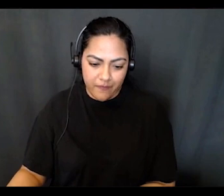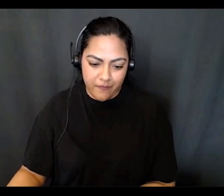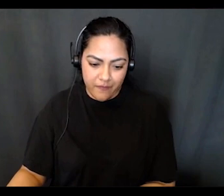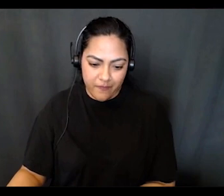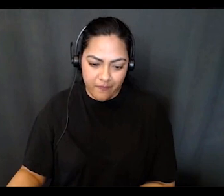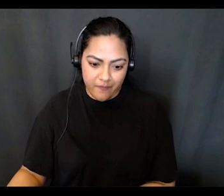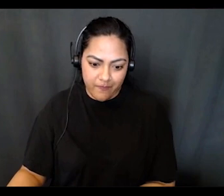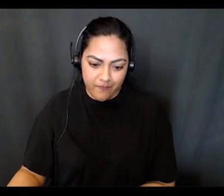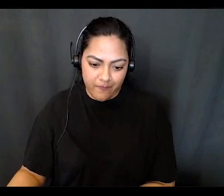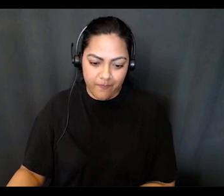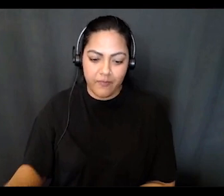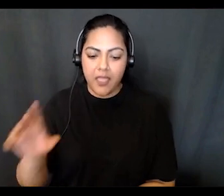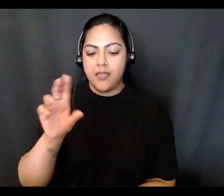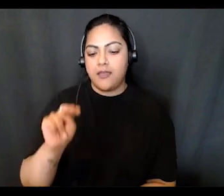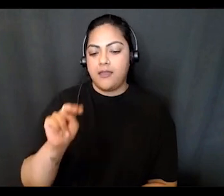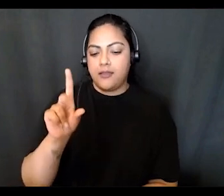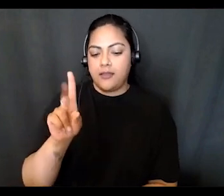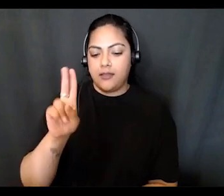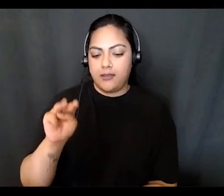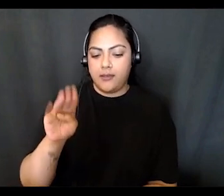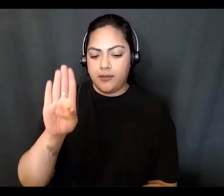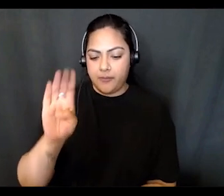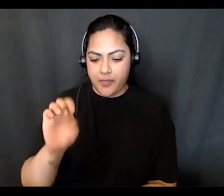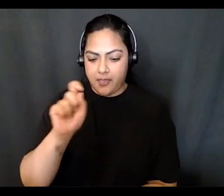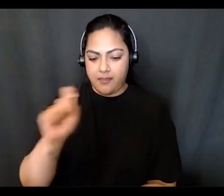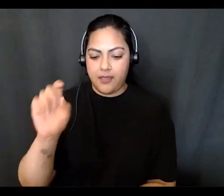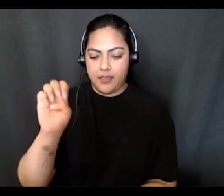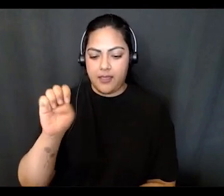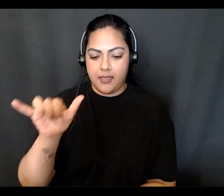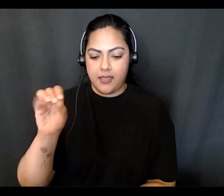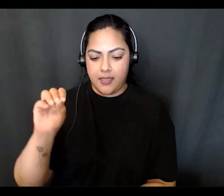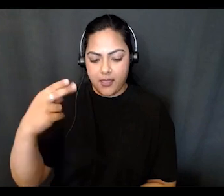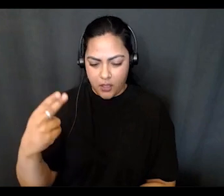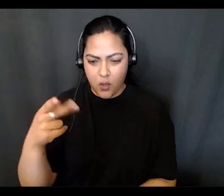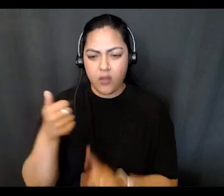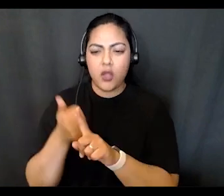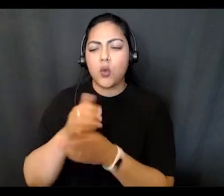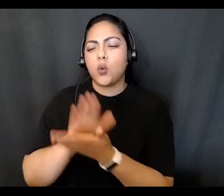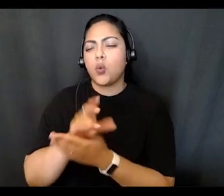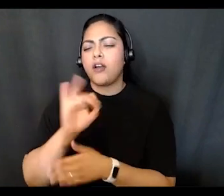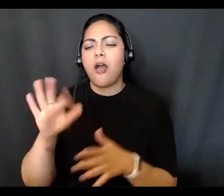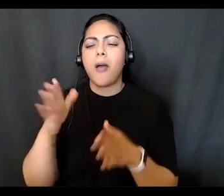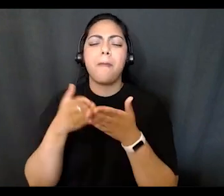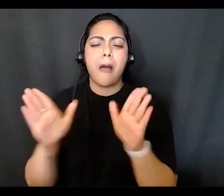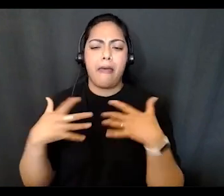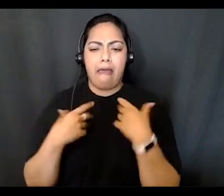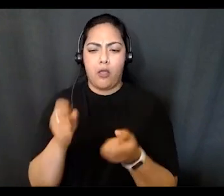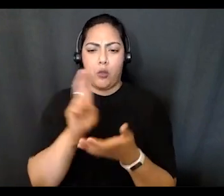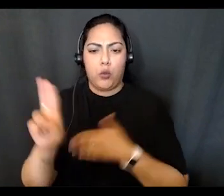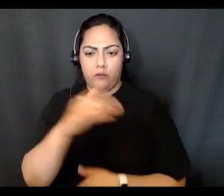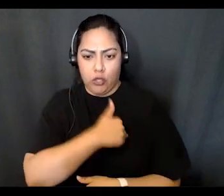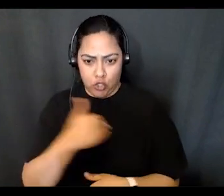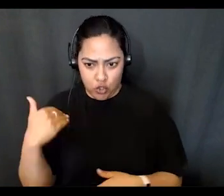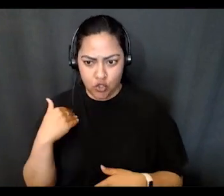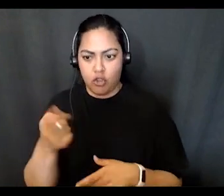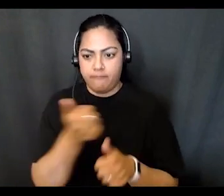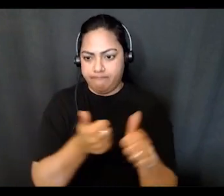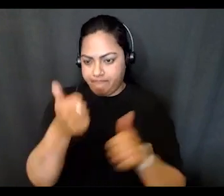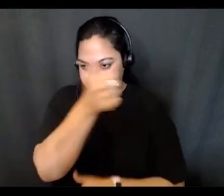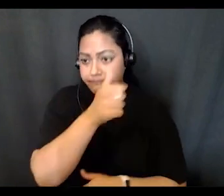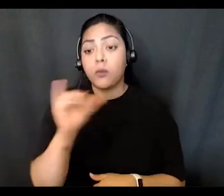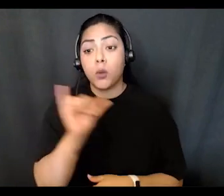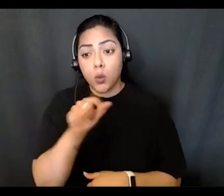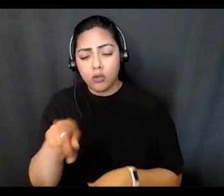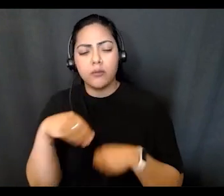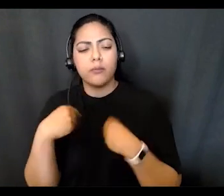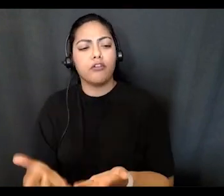Assistant Professor in the Clinical Public Health Division at the Dalla Lana School of Public Health at the University of Toronto. Sume